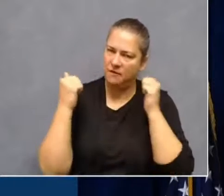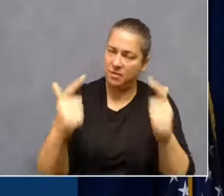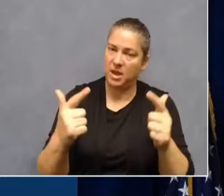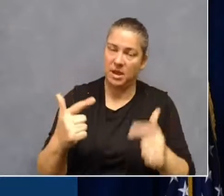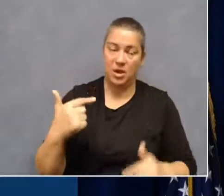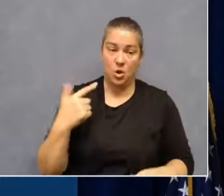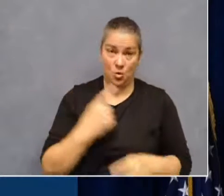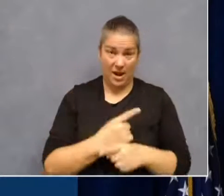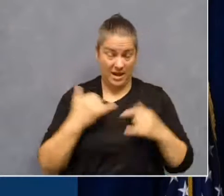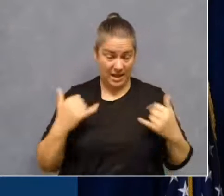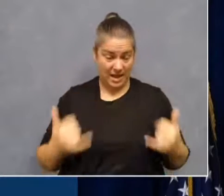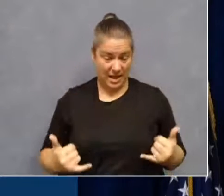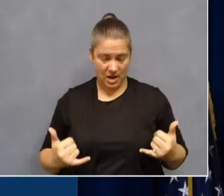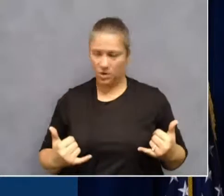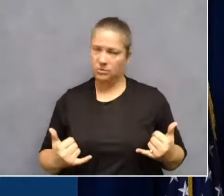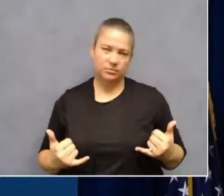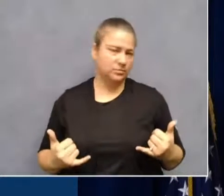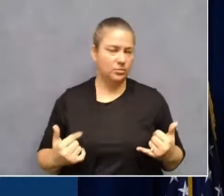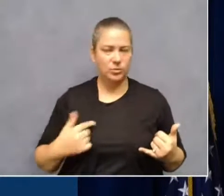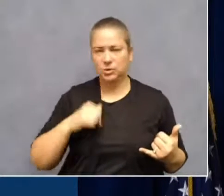see